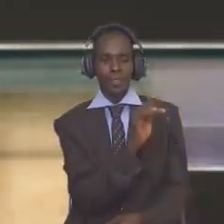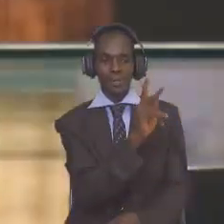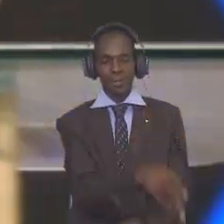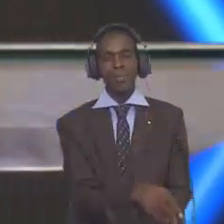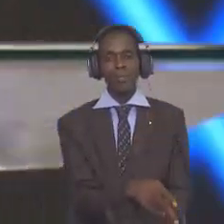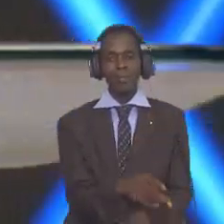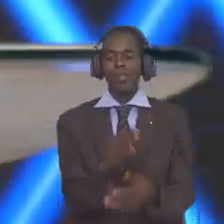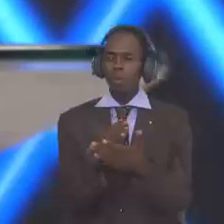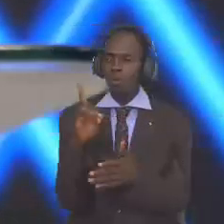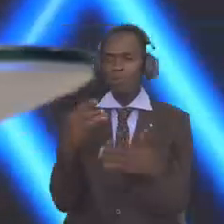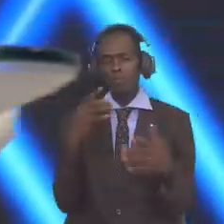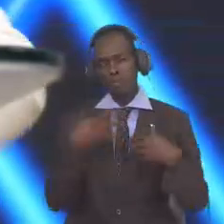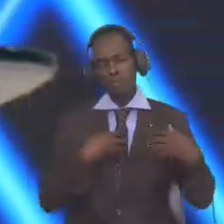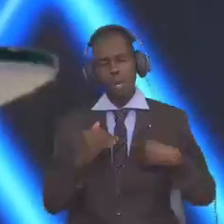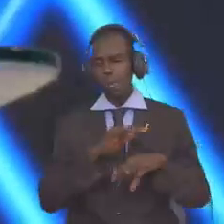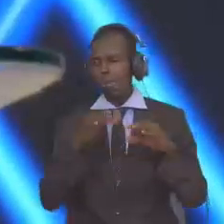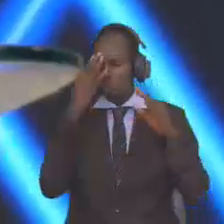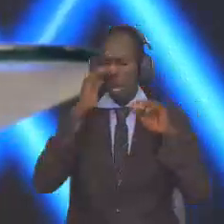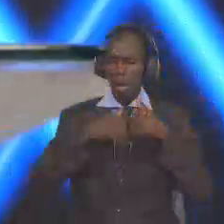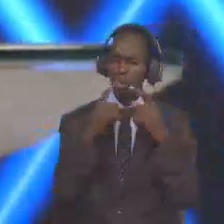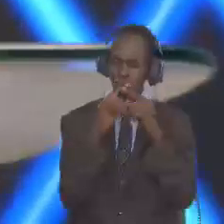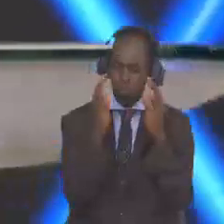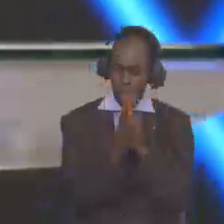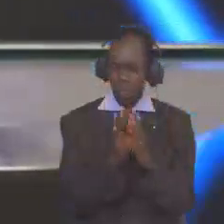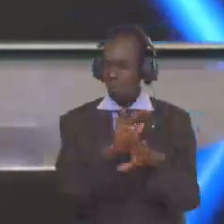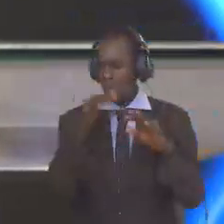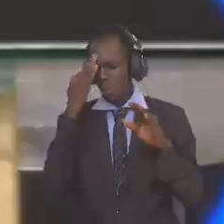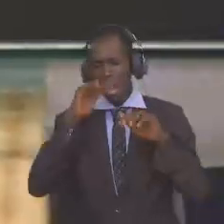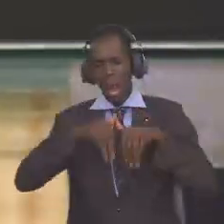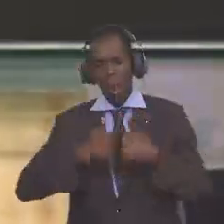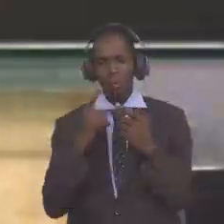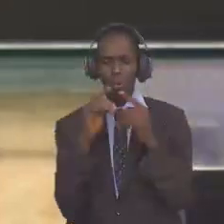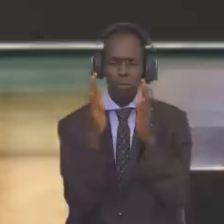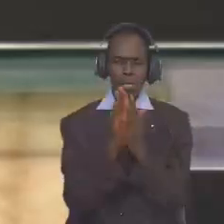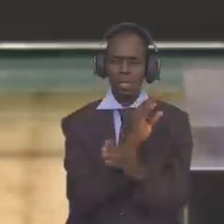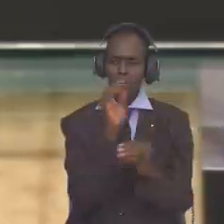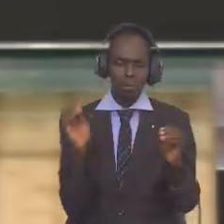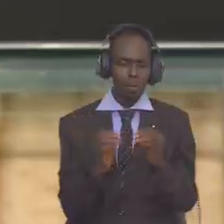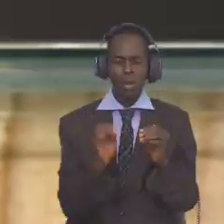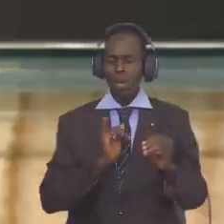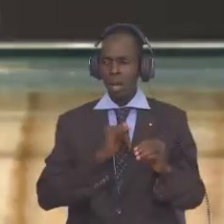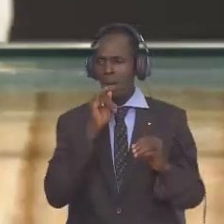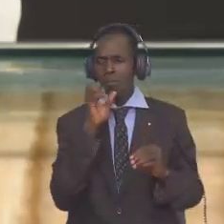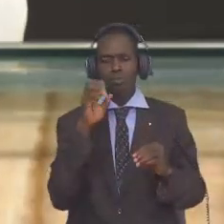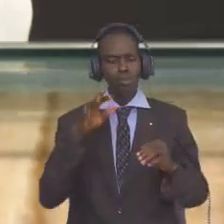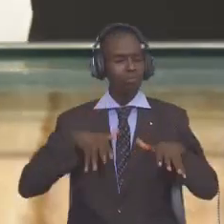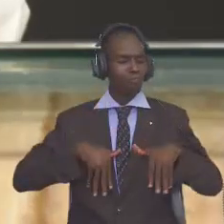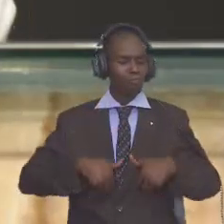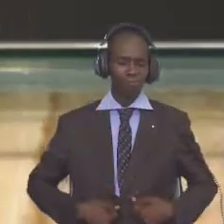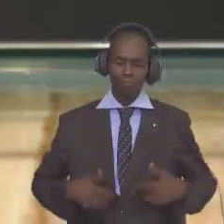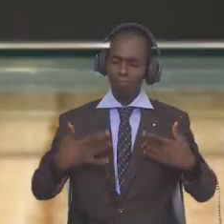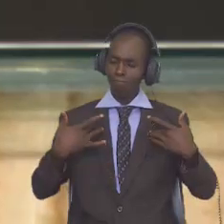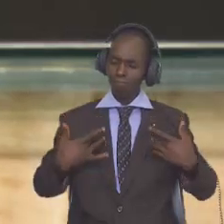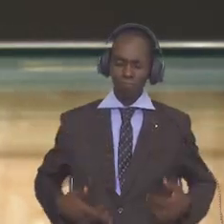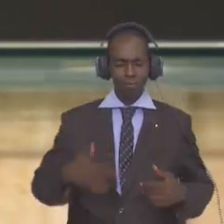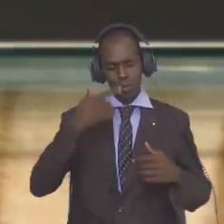don't even know how to pray anymore or what to pray about. I'm so tired and I'm so weary because of the problem I